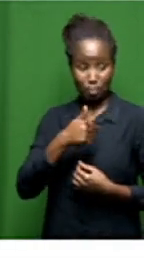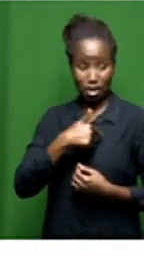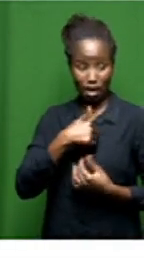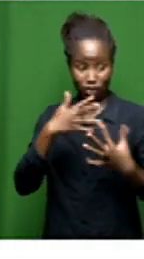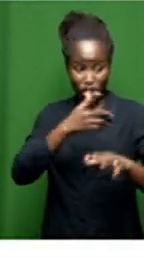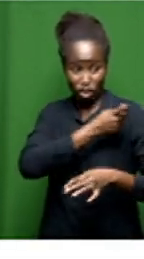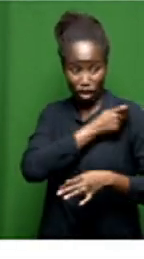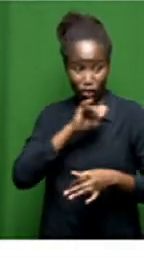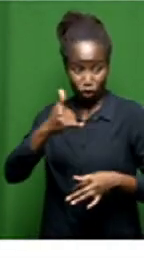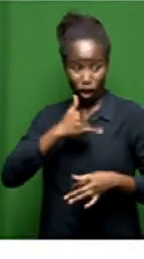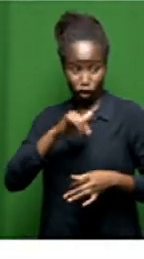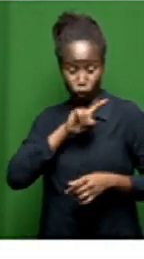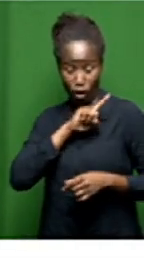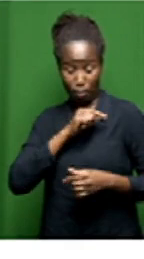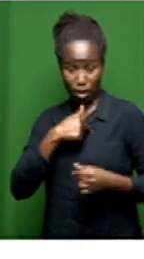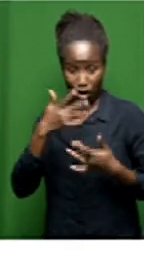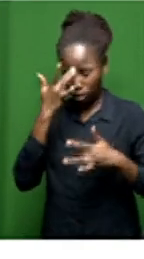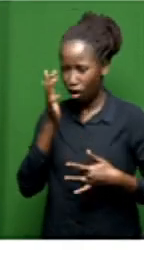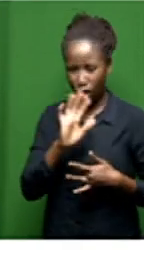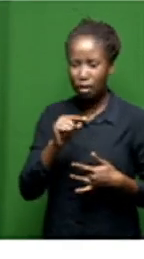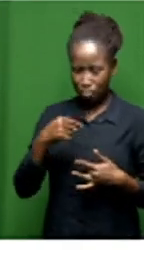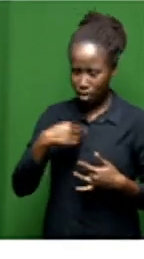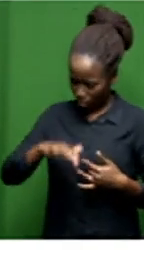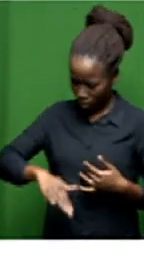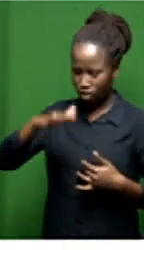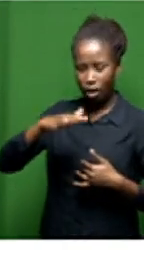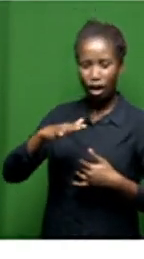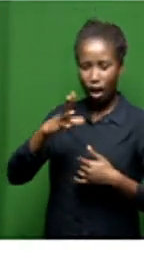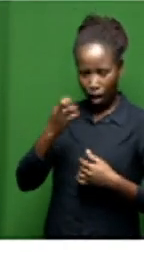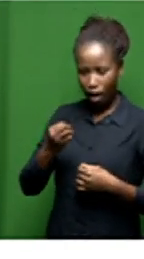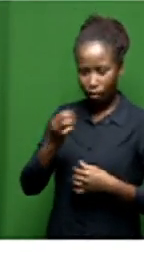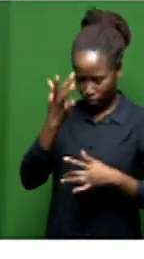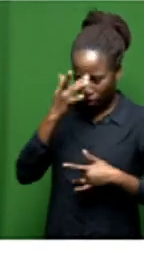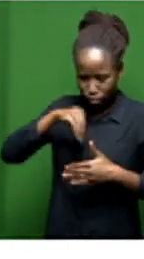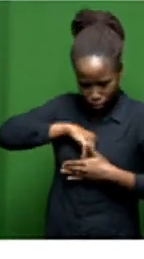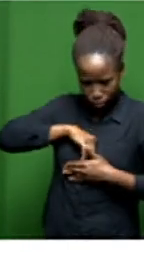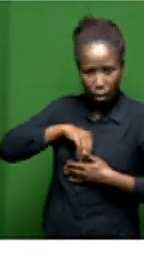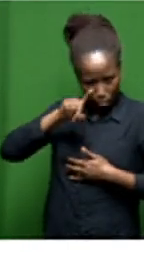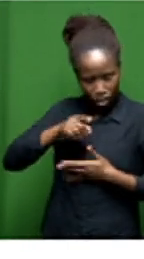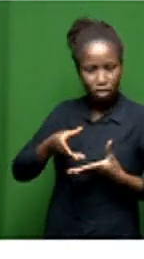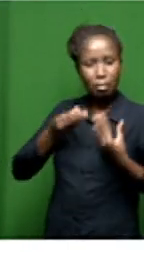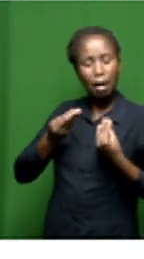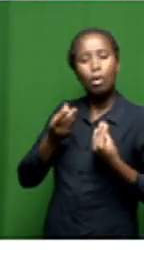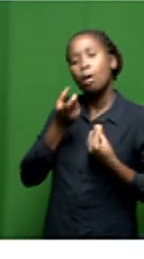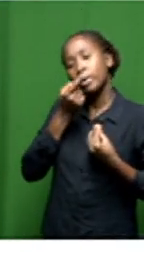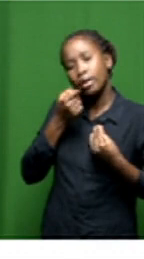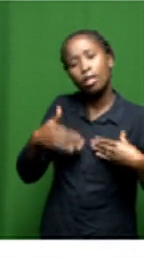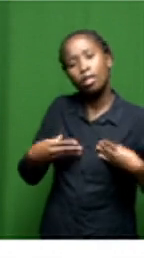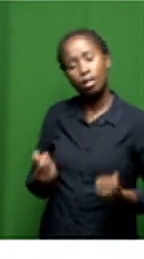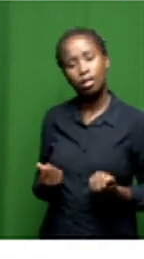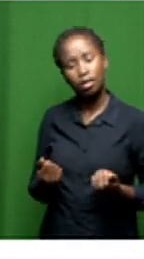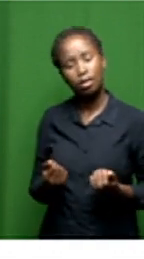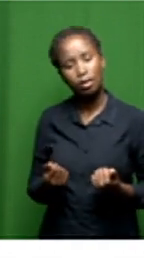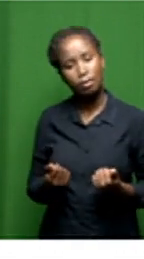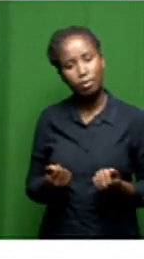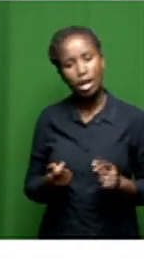taken. It is just there in my body. I have to suffer with it, or I have to find a medical treatment to cure it. There's no